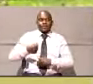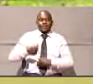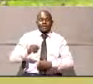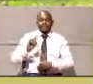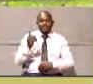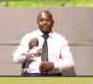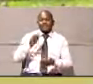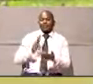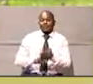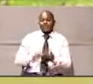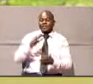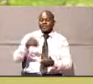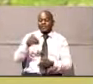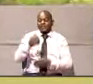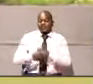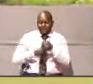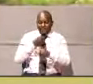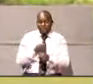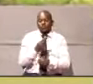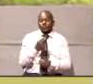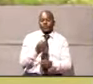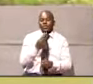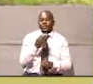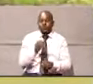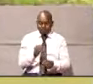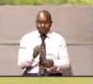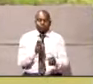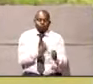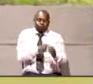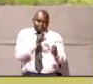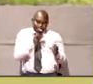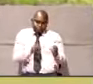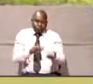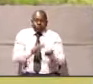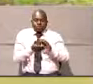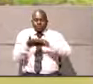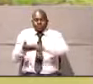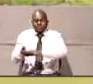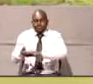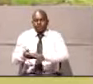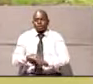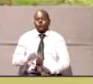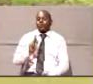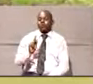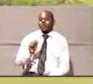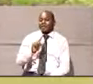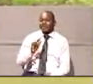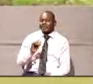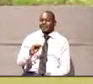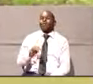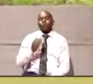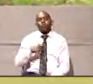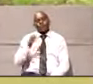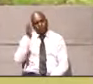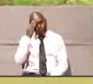First March next year, 2020, when Archbishop Ntagali will officially hand over to him. We want to know, how is